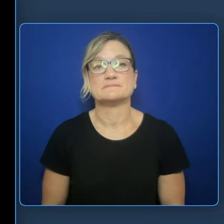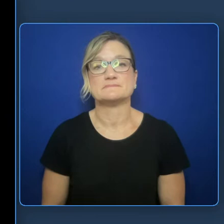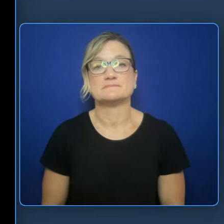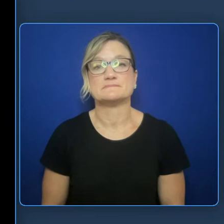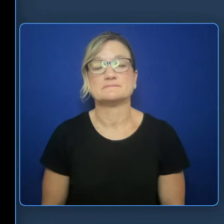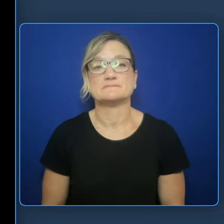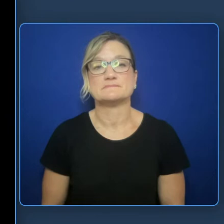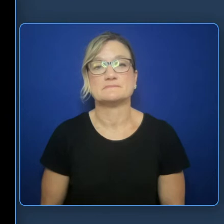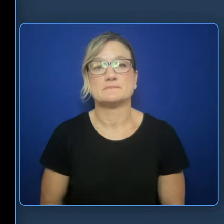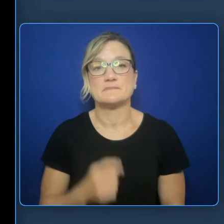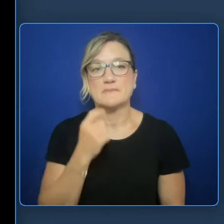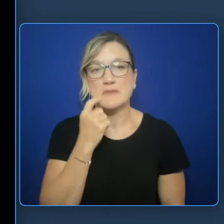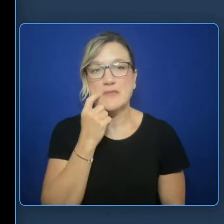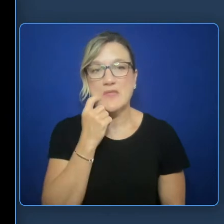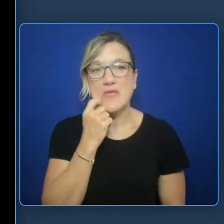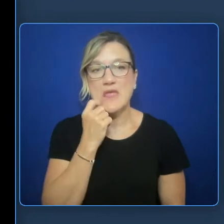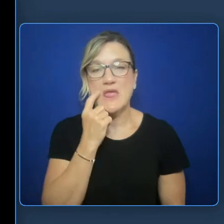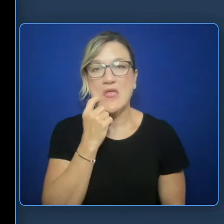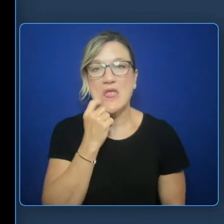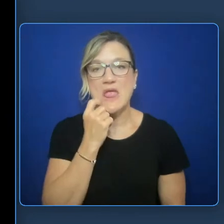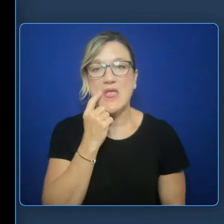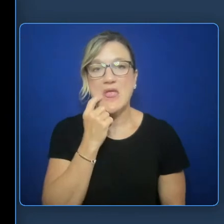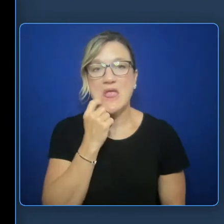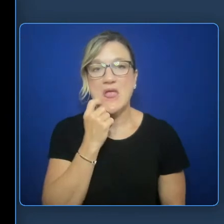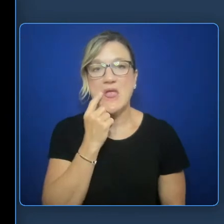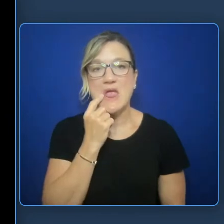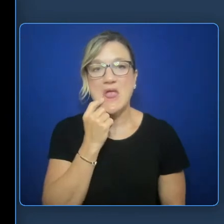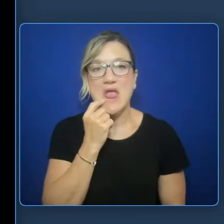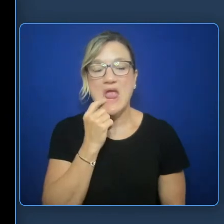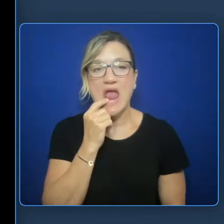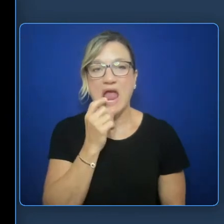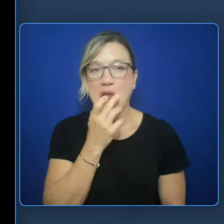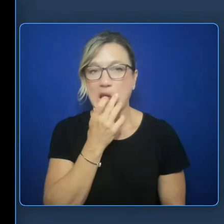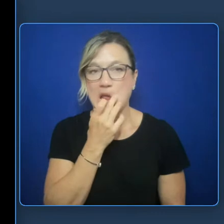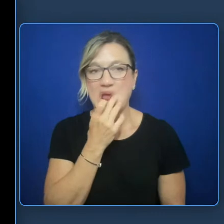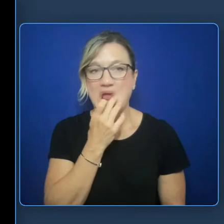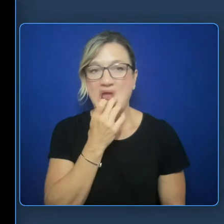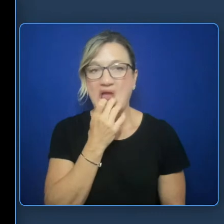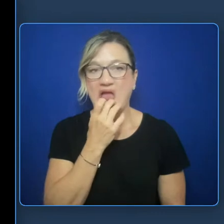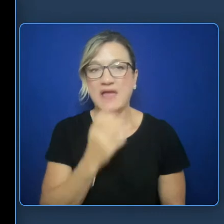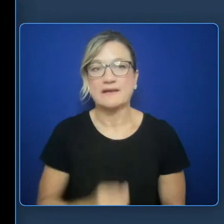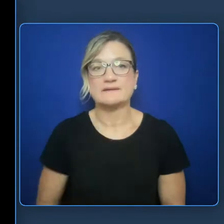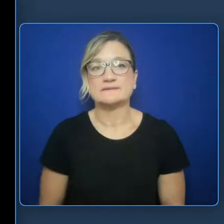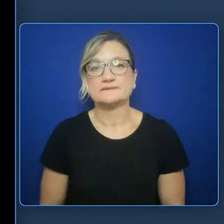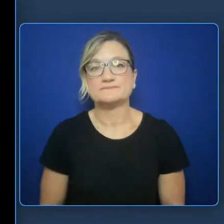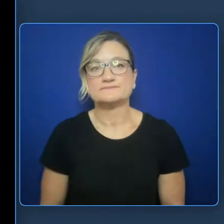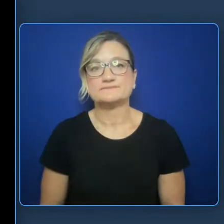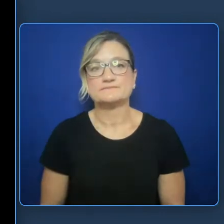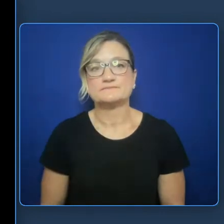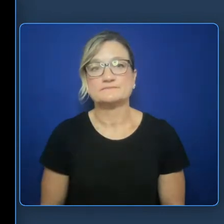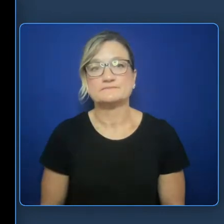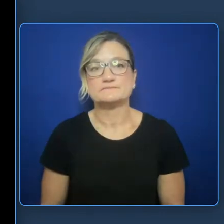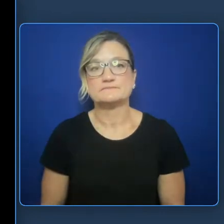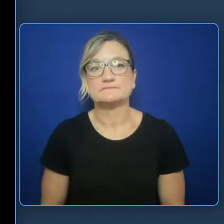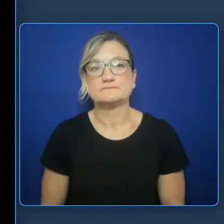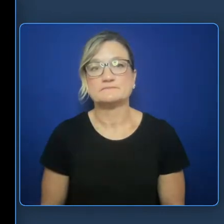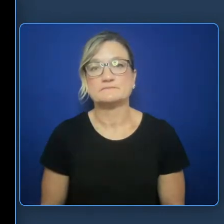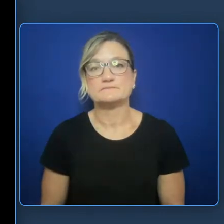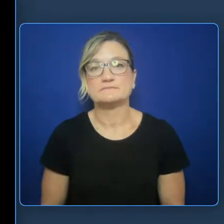fork in the trunk of the tree and wedges in his head and shoulder. His shoes slip on the rough bark.